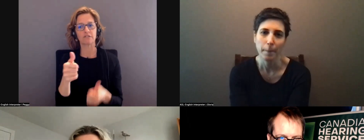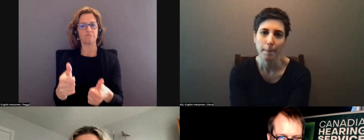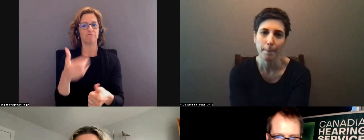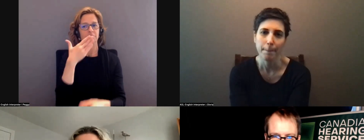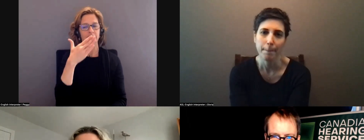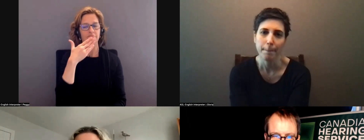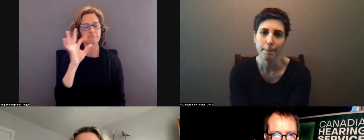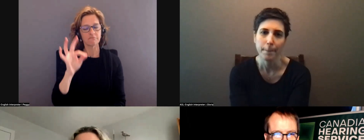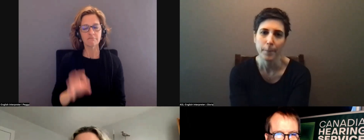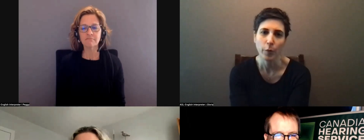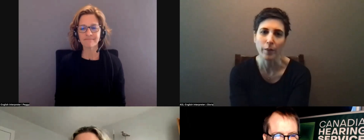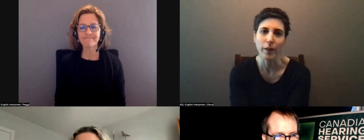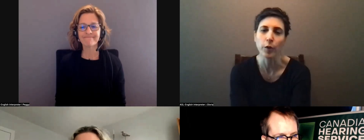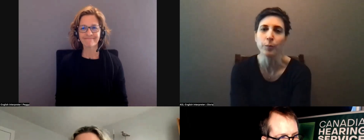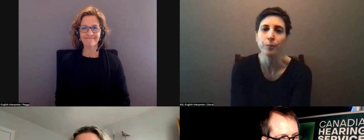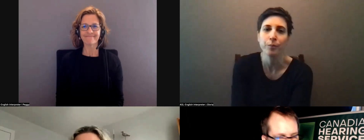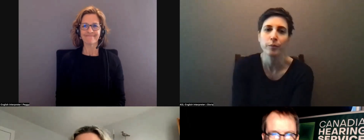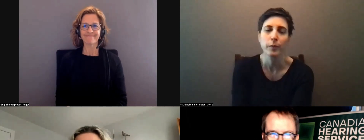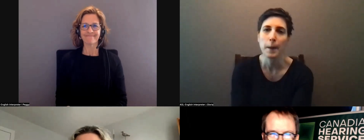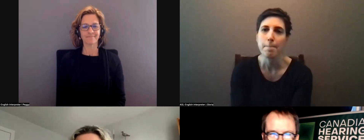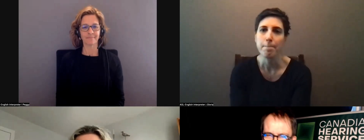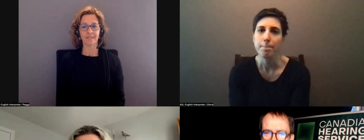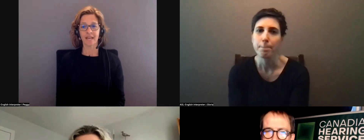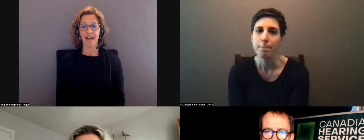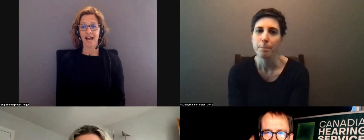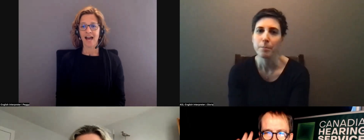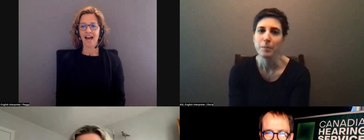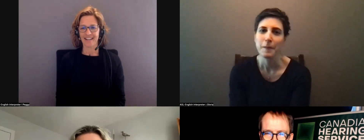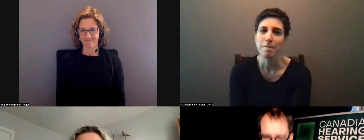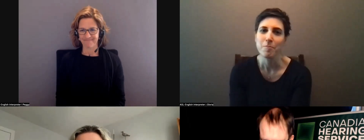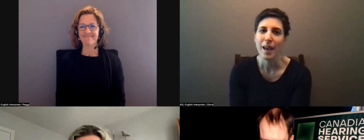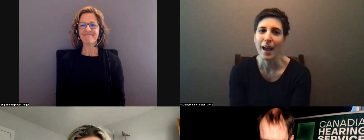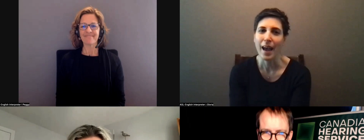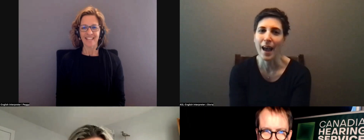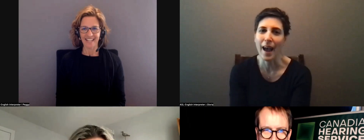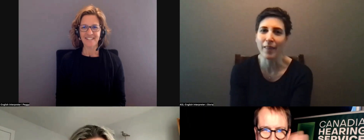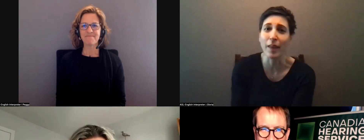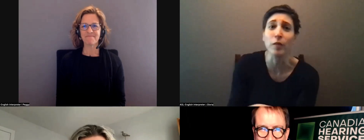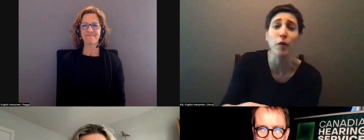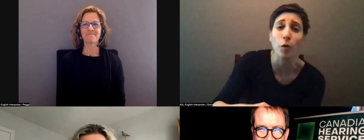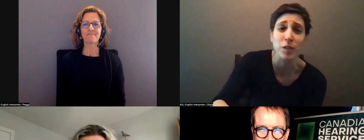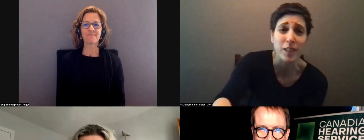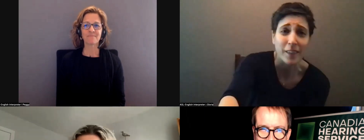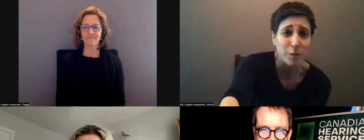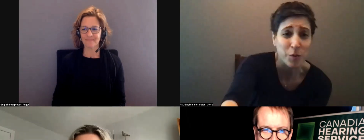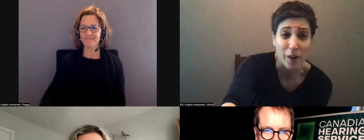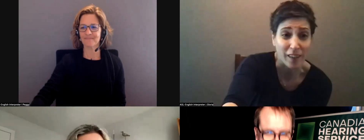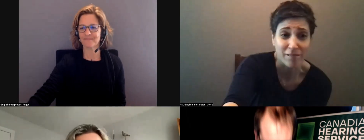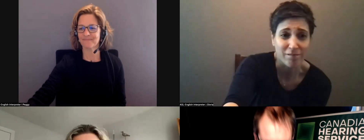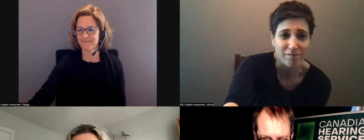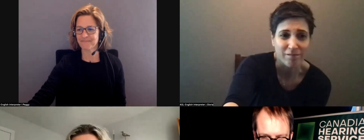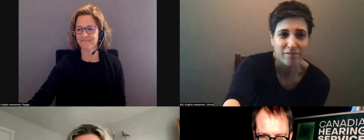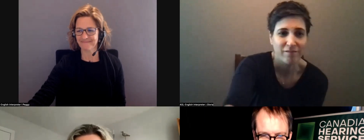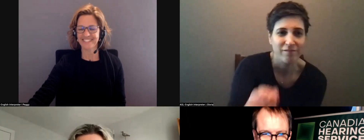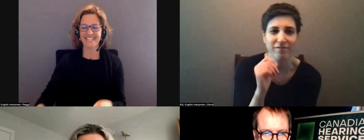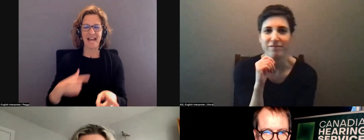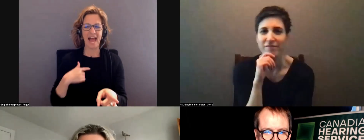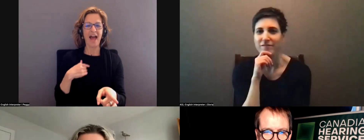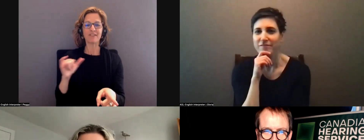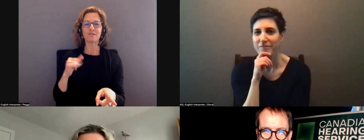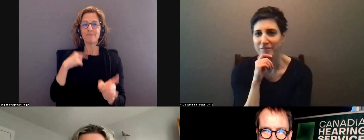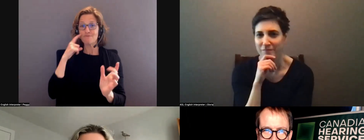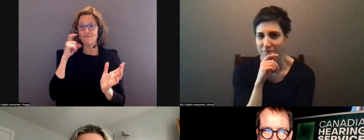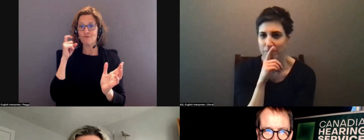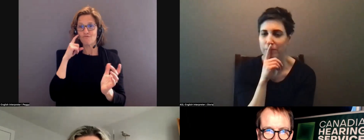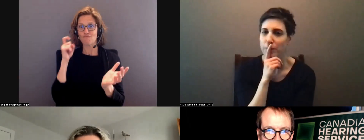good questions. Now, I'm very mindful of time. I know it's 4:00. So I'm just going to... Thank you for hosting. This was great. No problem. I'm going to